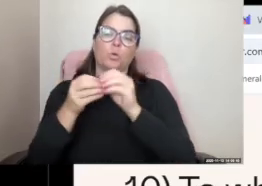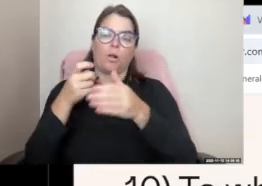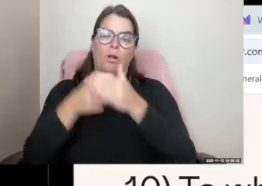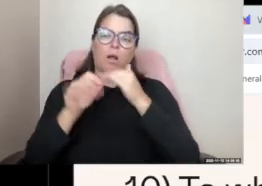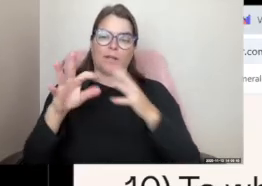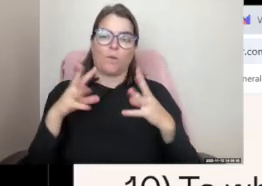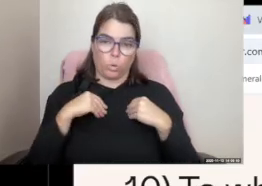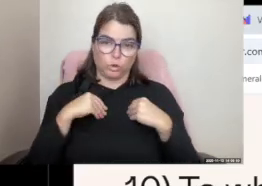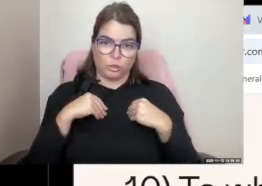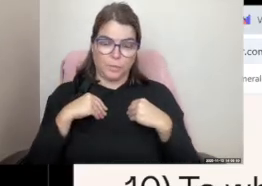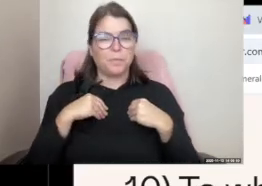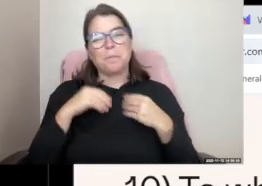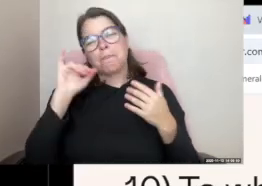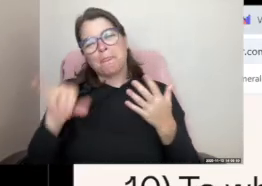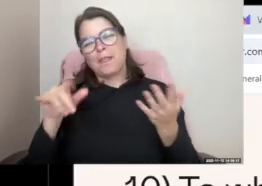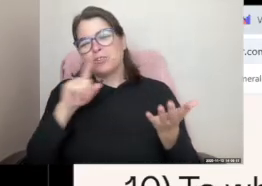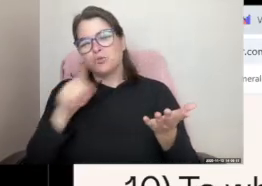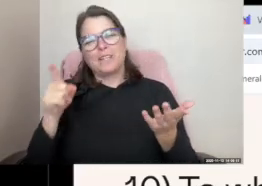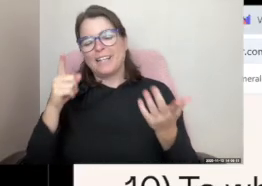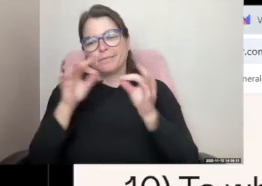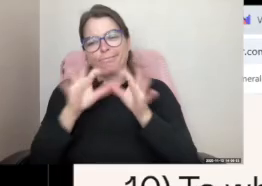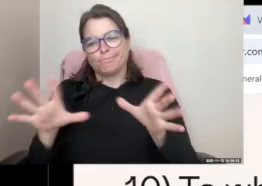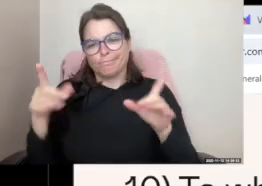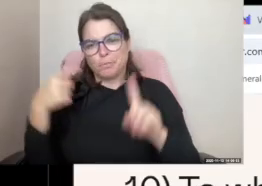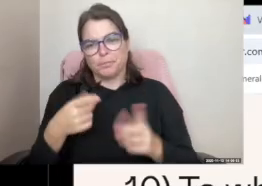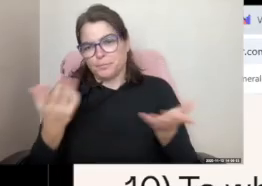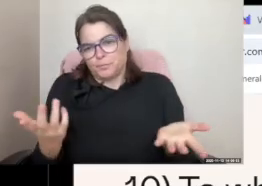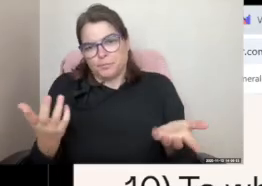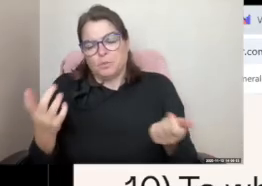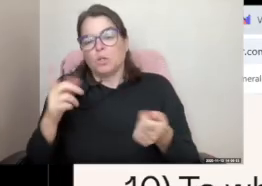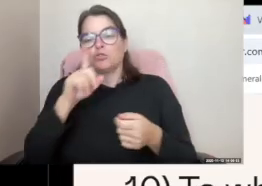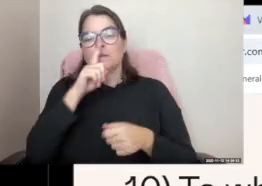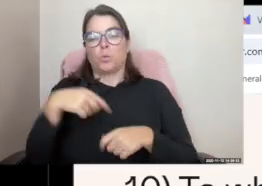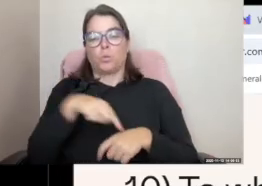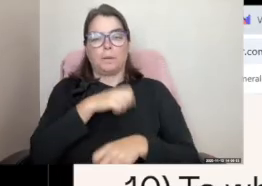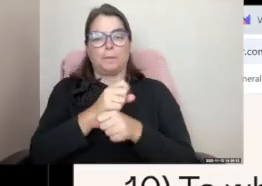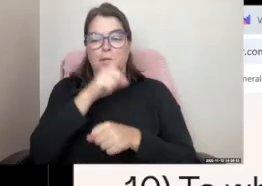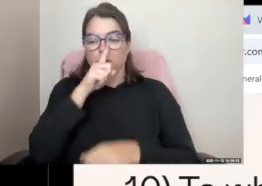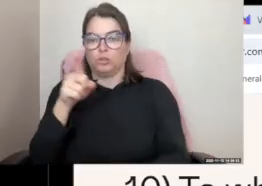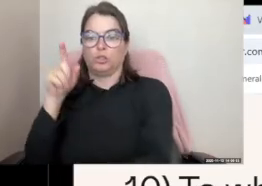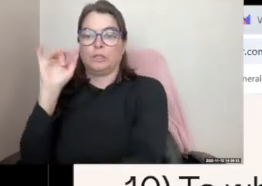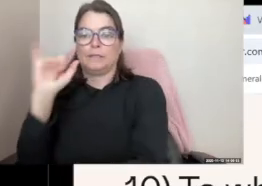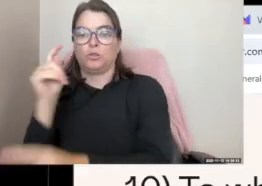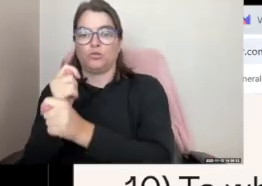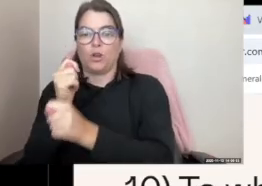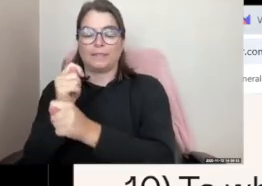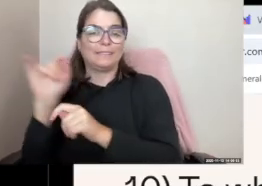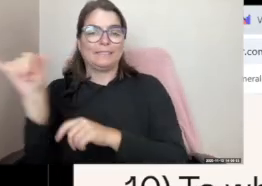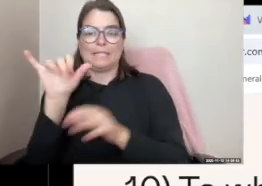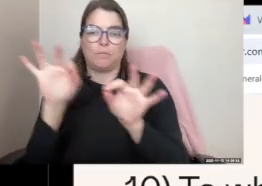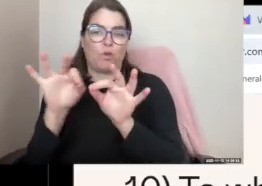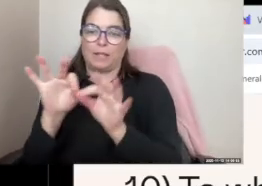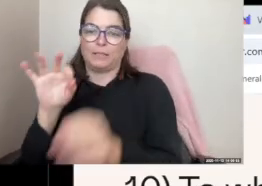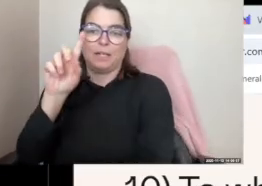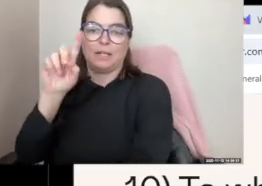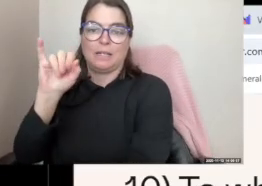that we are talking about reducing the cost of the truck to a fleet manager, and we utilize it in terms of